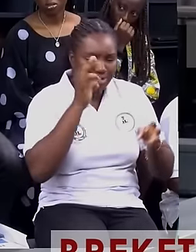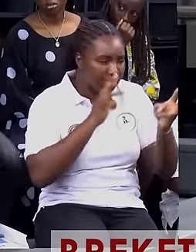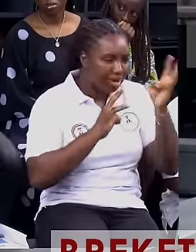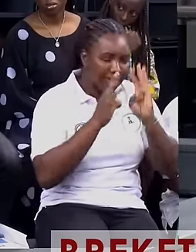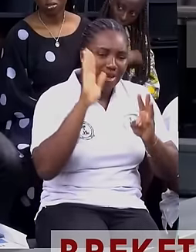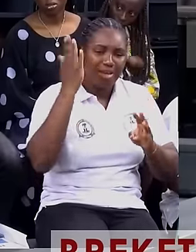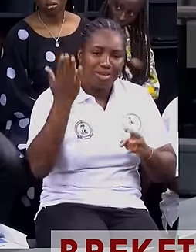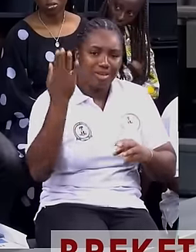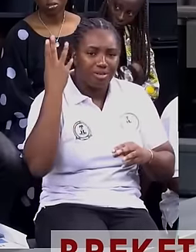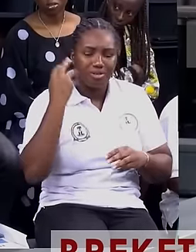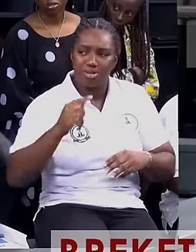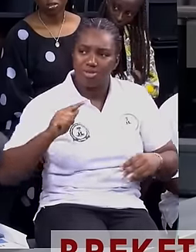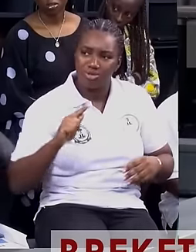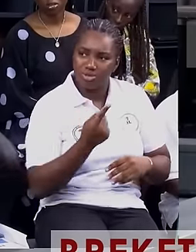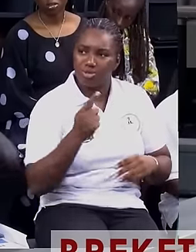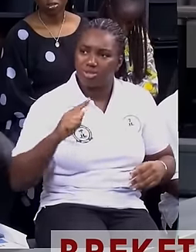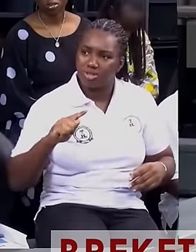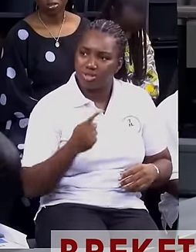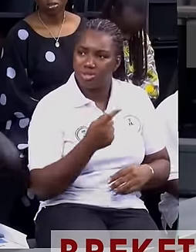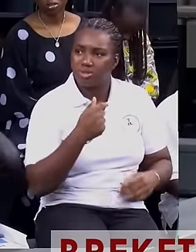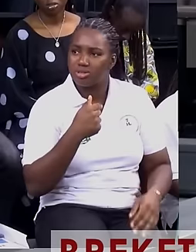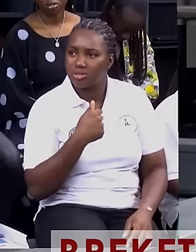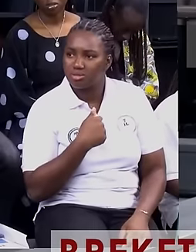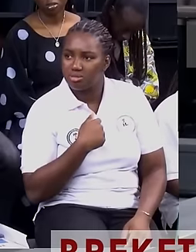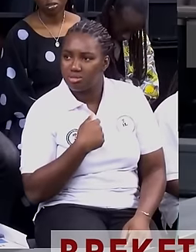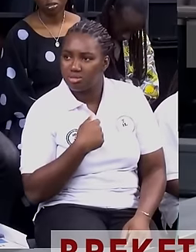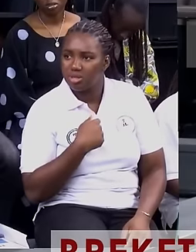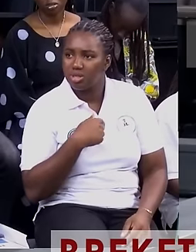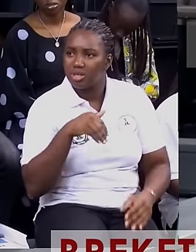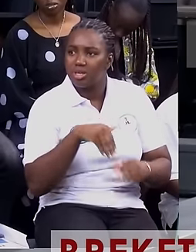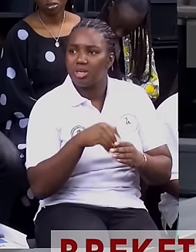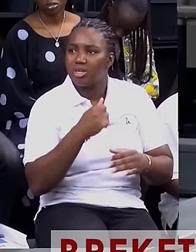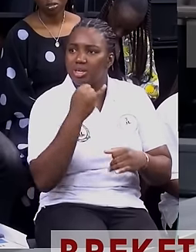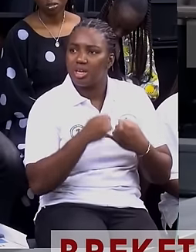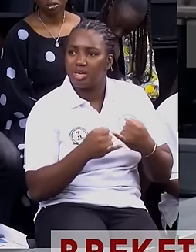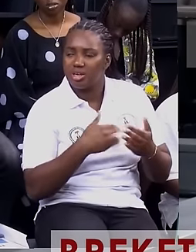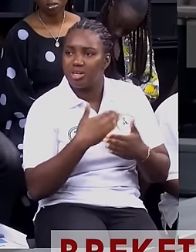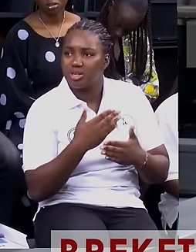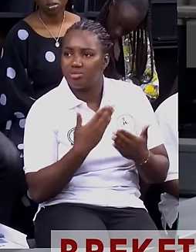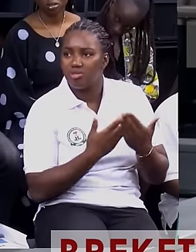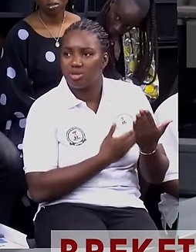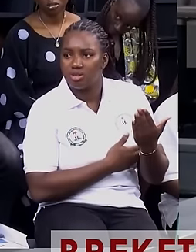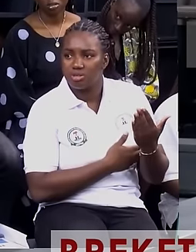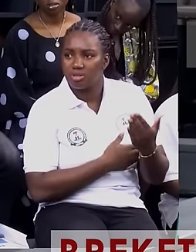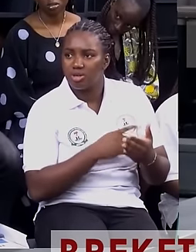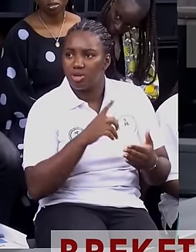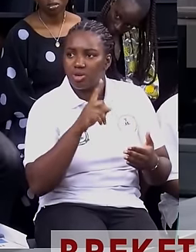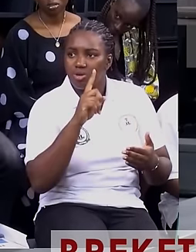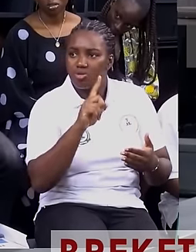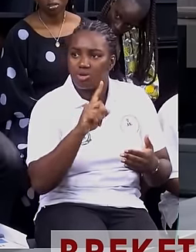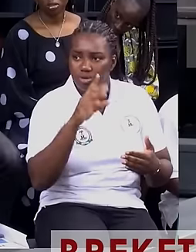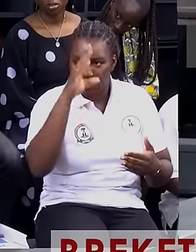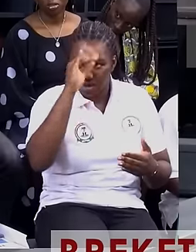They were insulting me. At the end of the day, the next morning, one guy that speaks